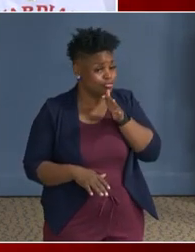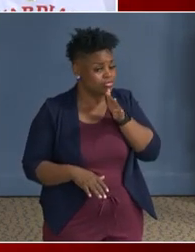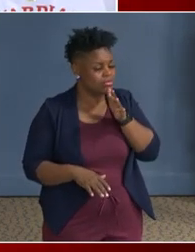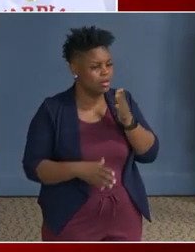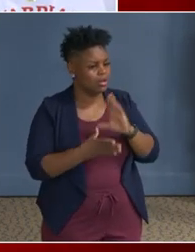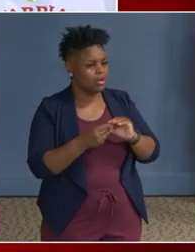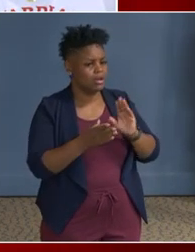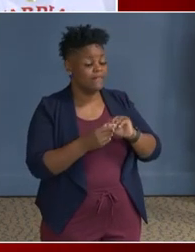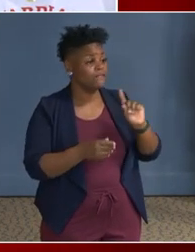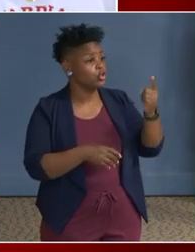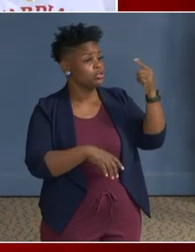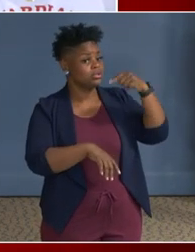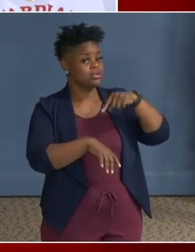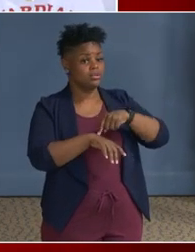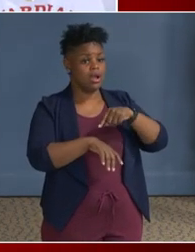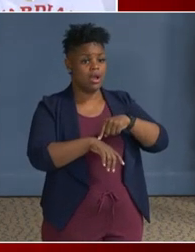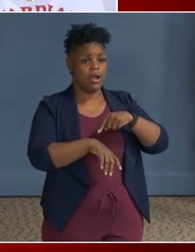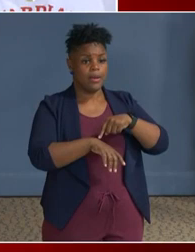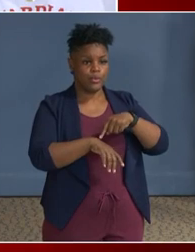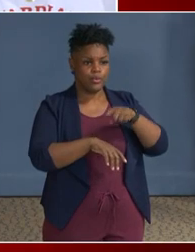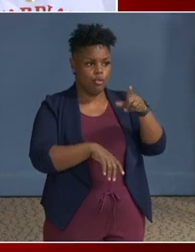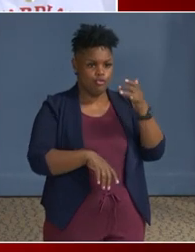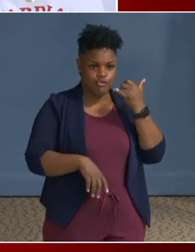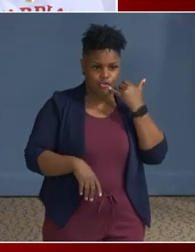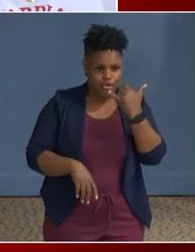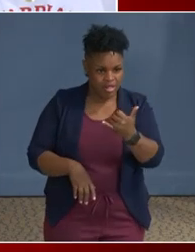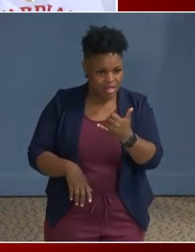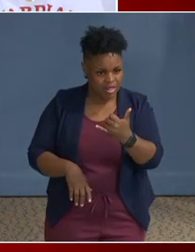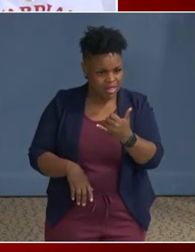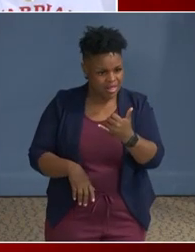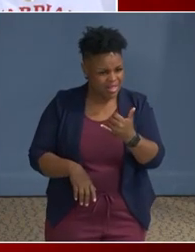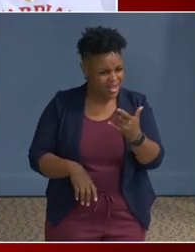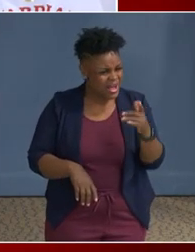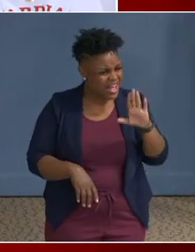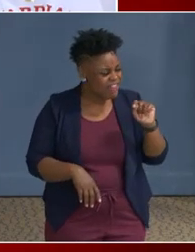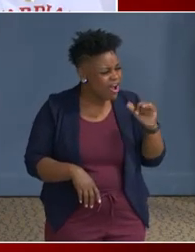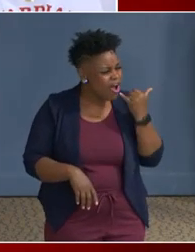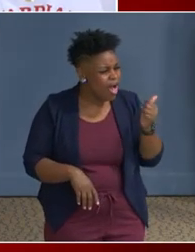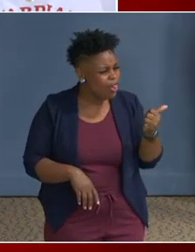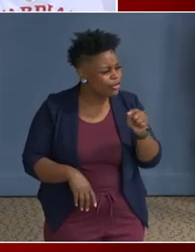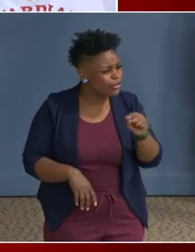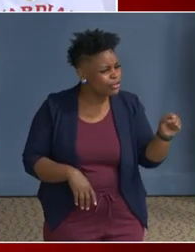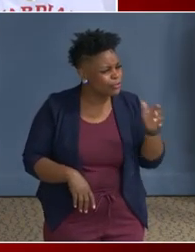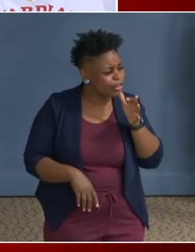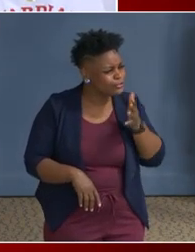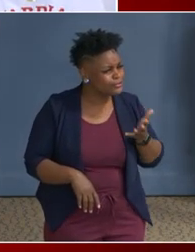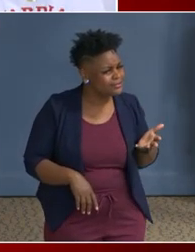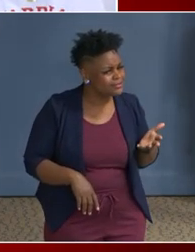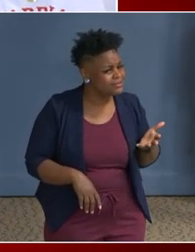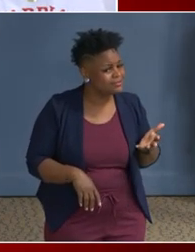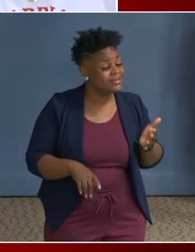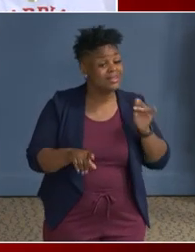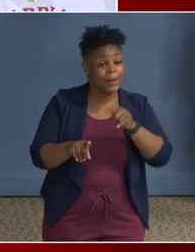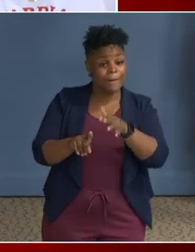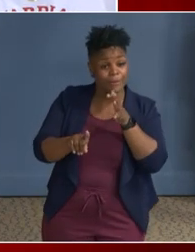had not received a call from you. The family of Devon is incredibly grateful for you reaching out. Can you talk to us about why you did Well, so? I can certainly